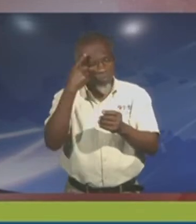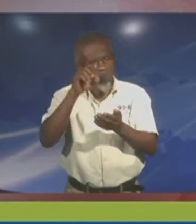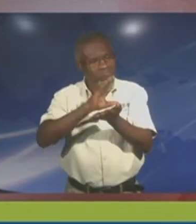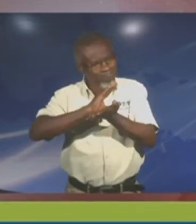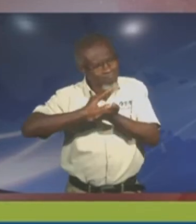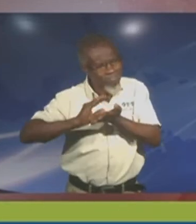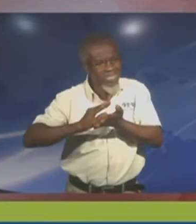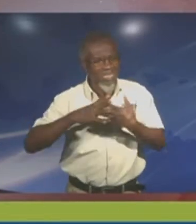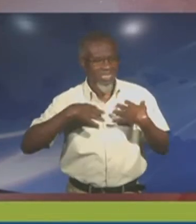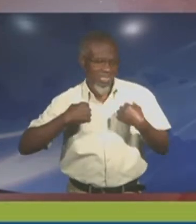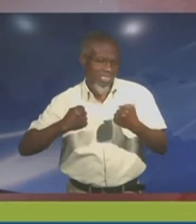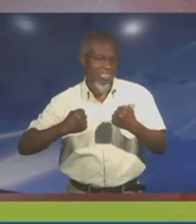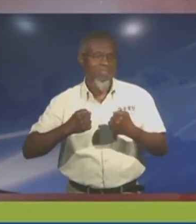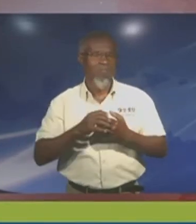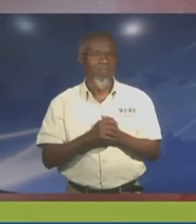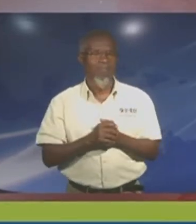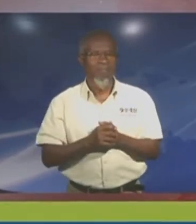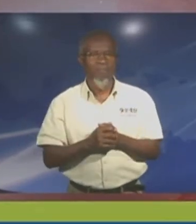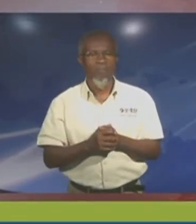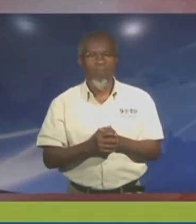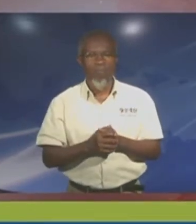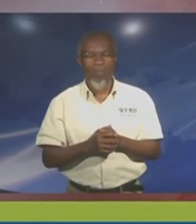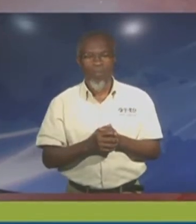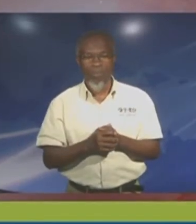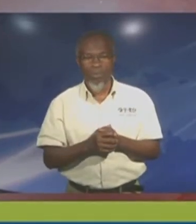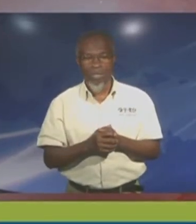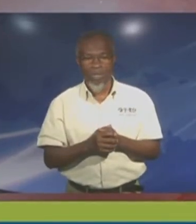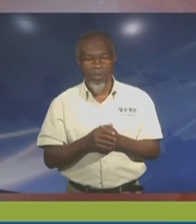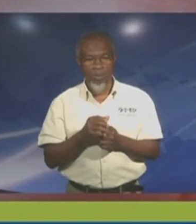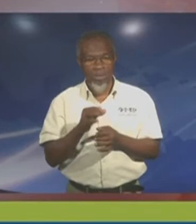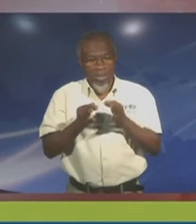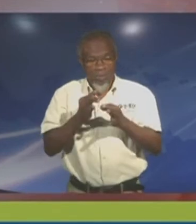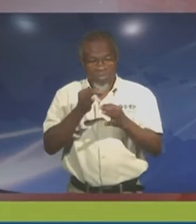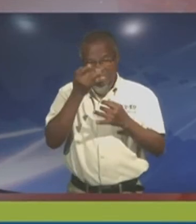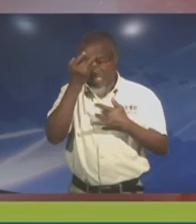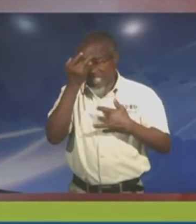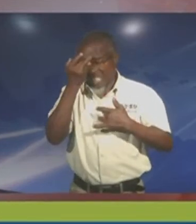spaces, especially when ill. Not going out to work or to